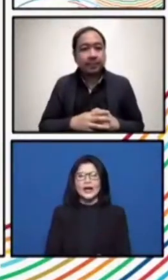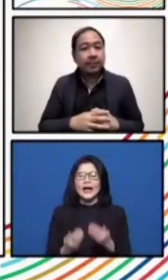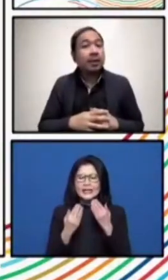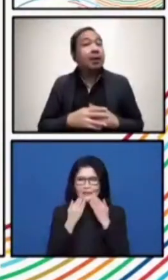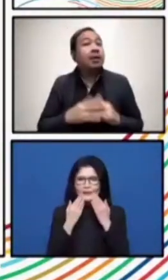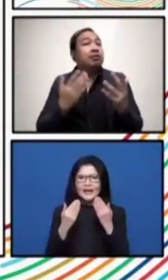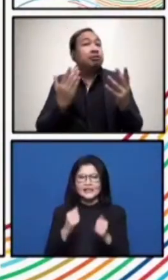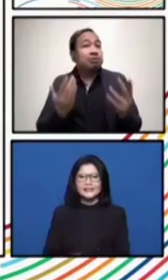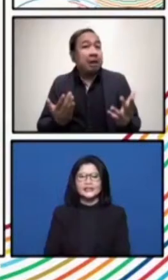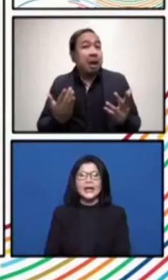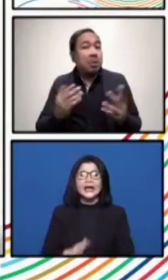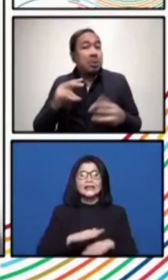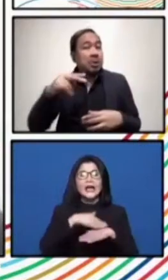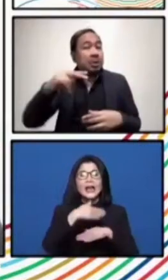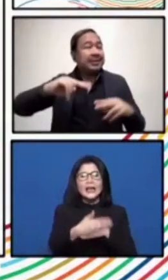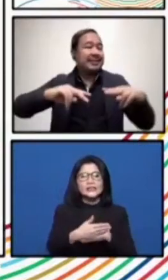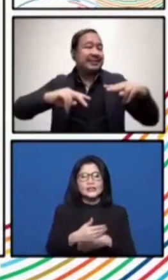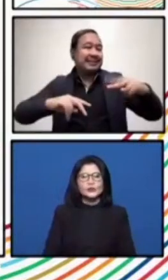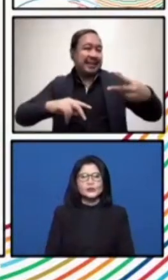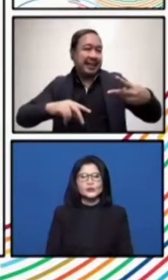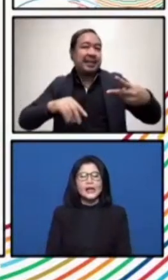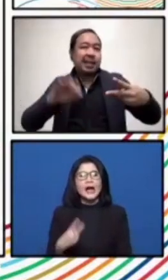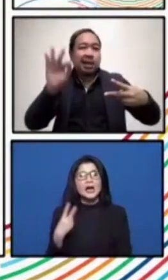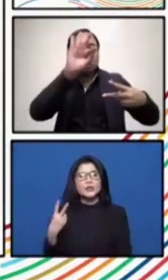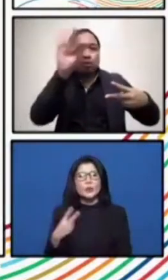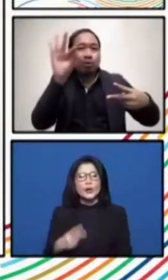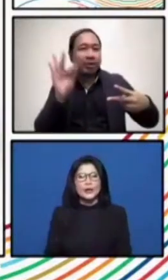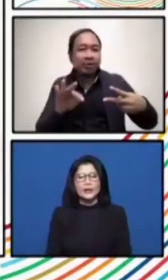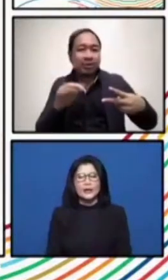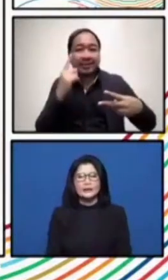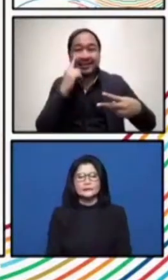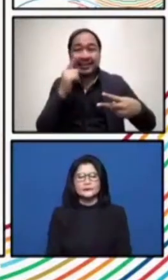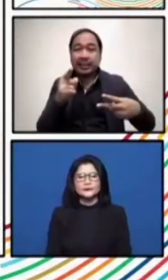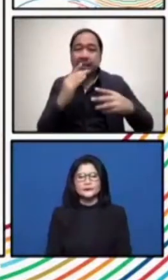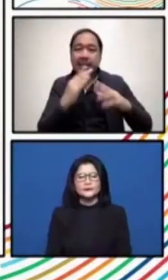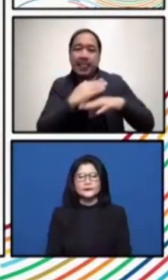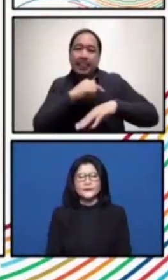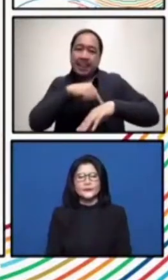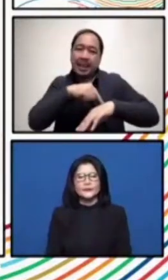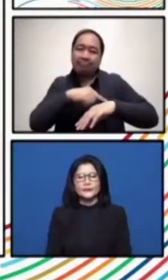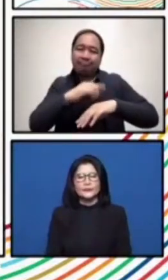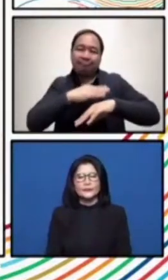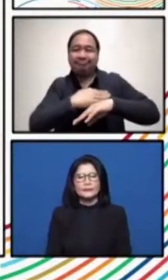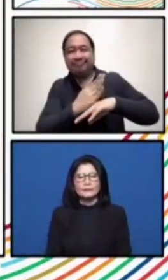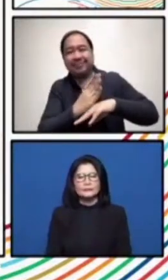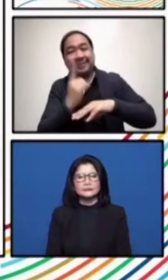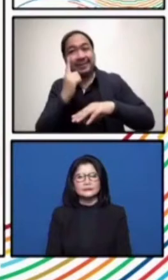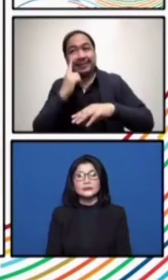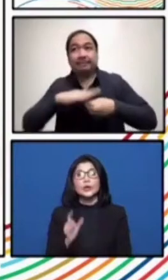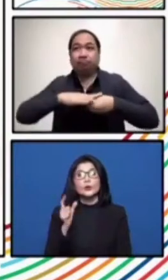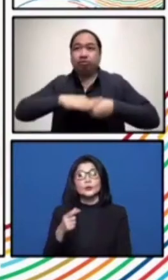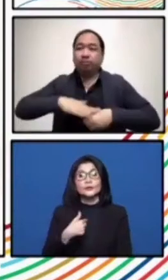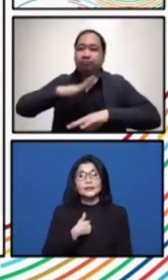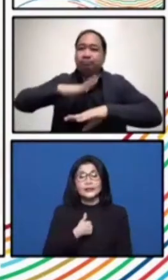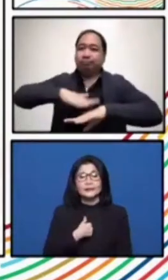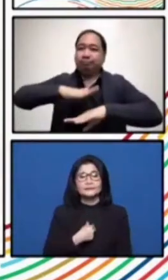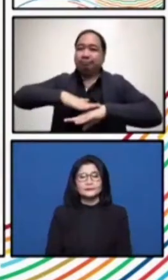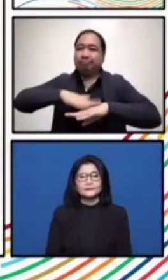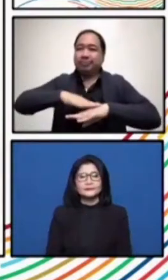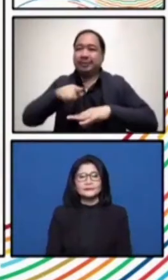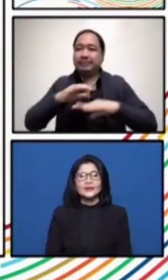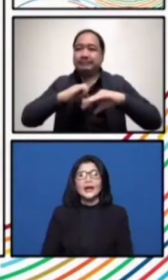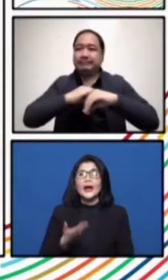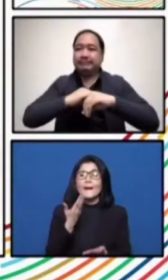round of questions and uh for those who went over a bit perhaps I could ask you if you could try and compress your your remarks a little bit